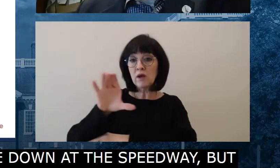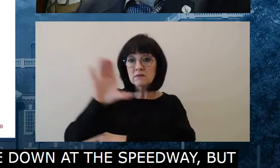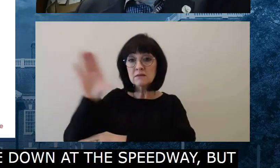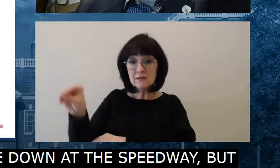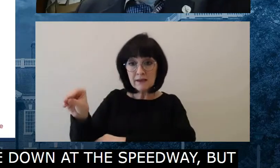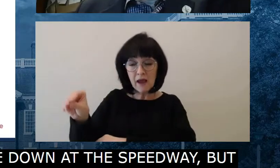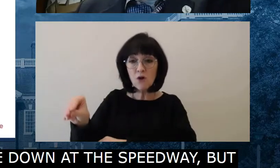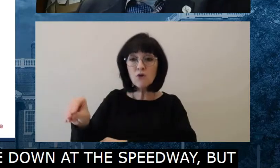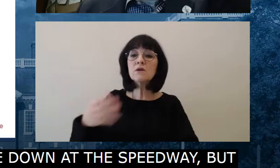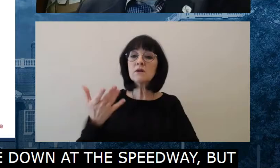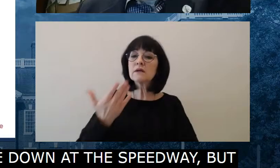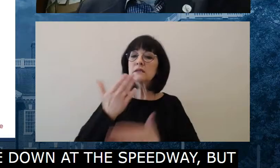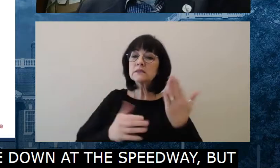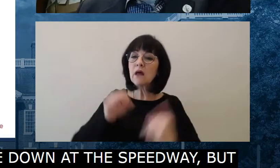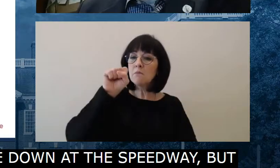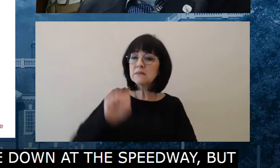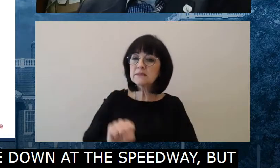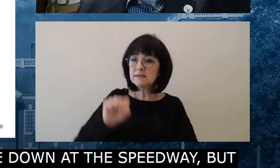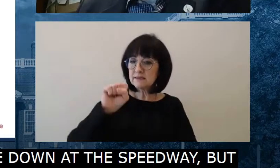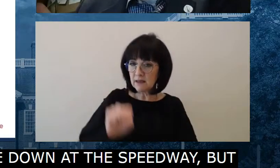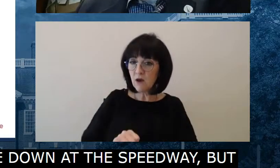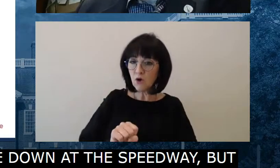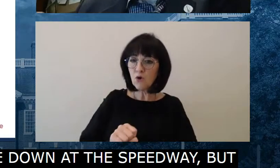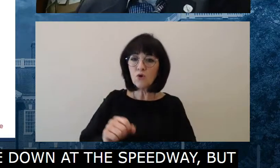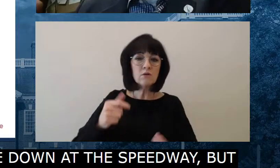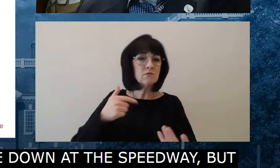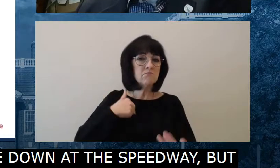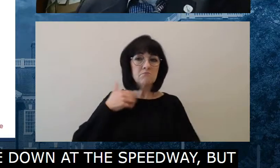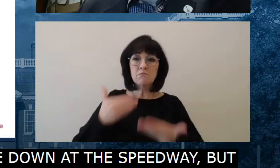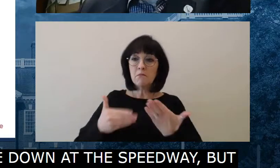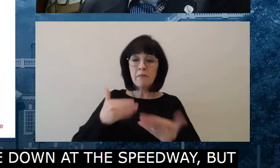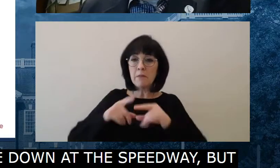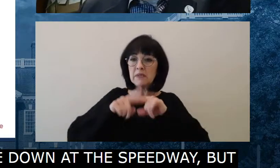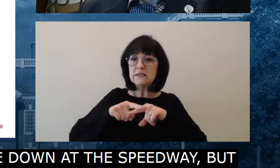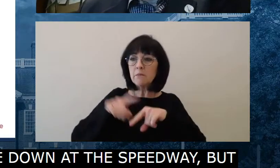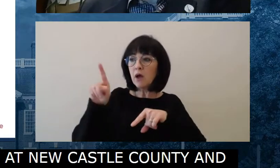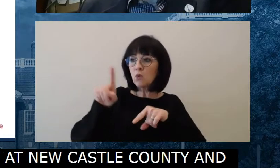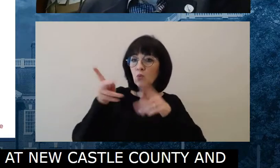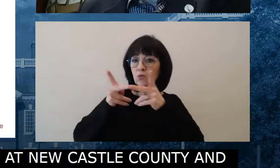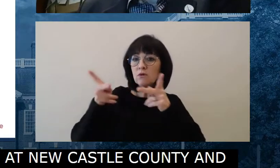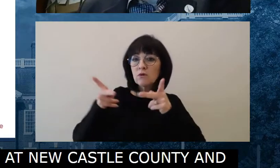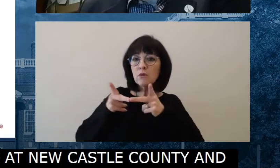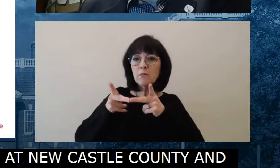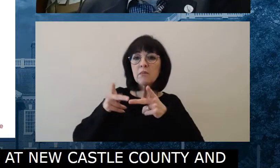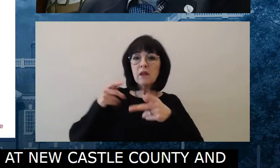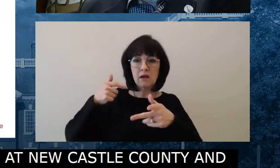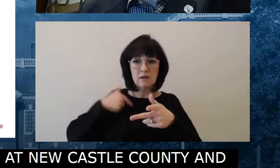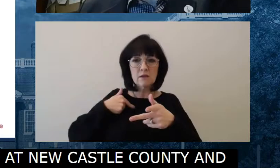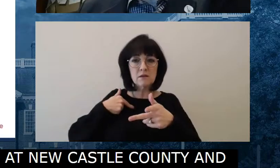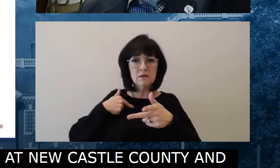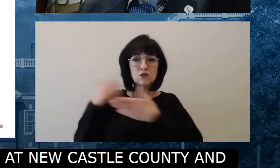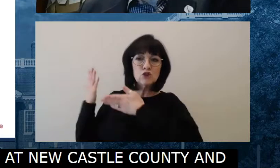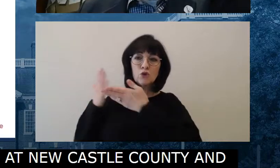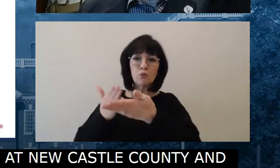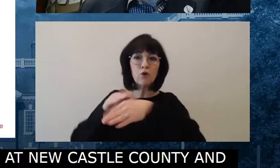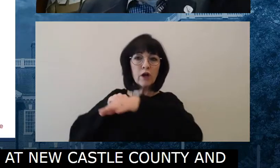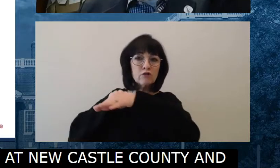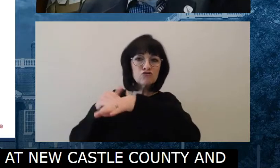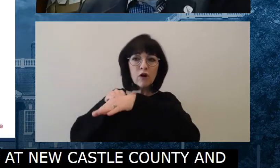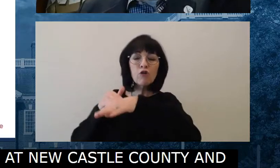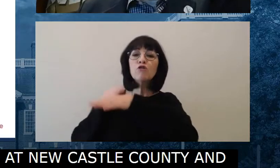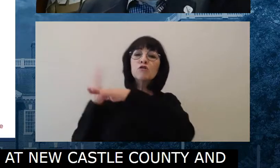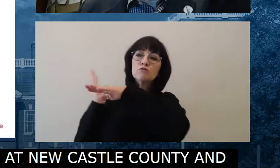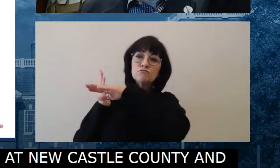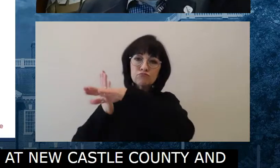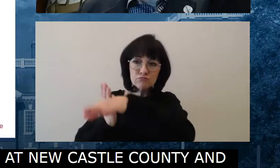little bit more of a traveling road show to help as we go to the 50 and over and those essential workers over the next 6 to 8 weeks.